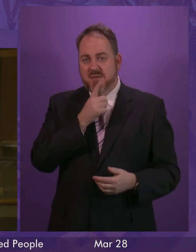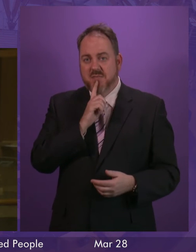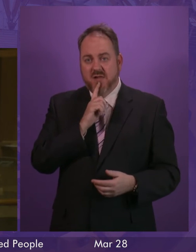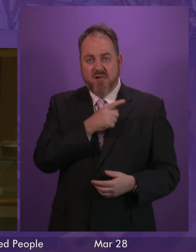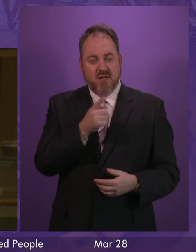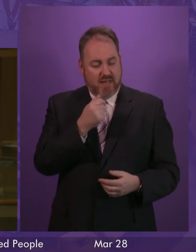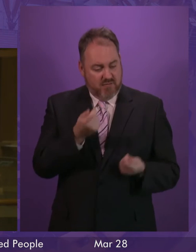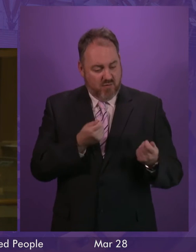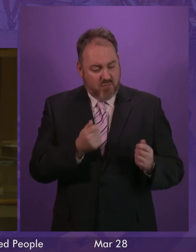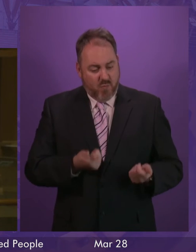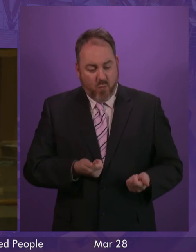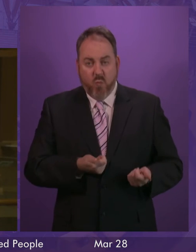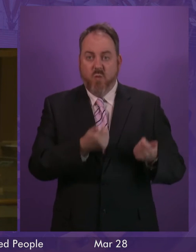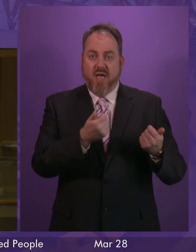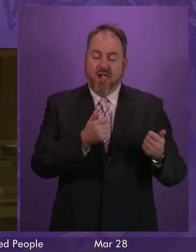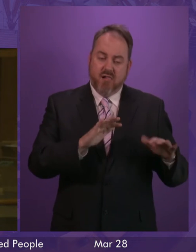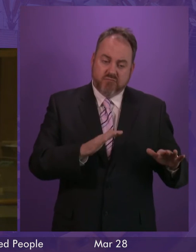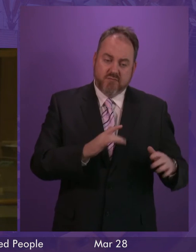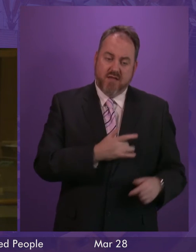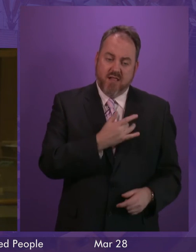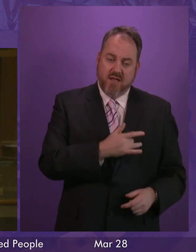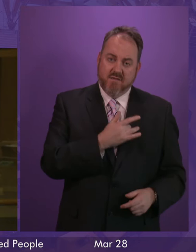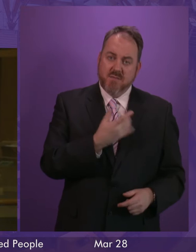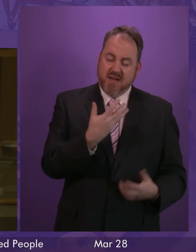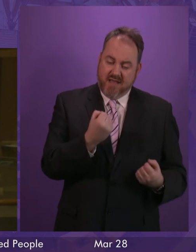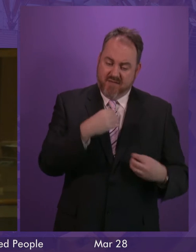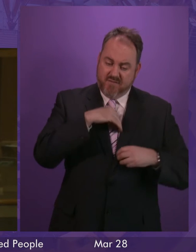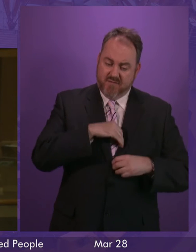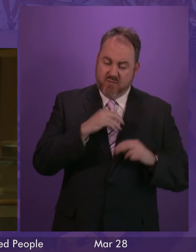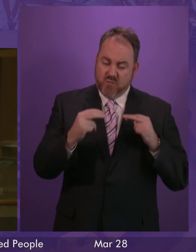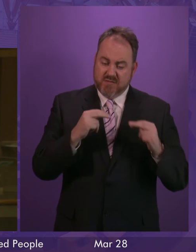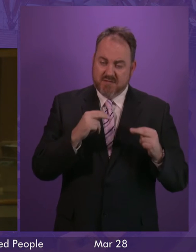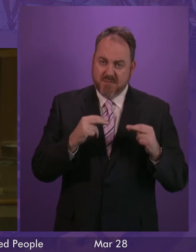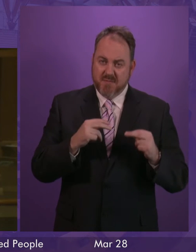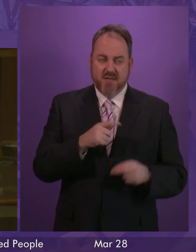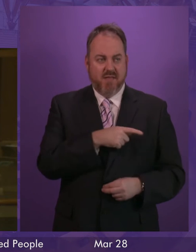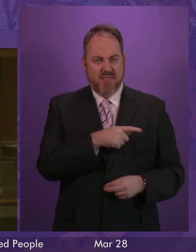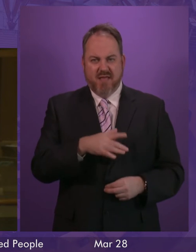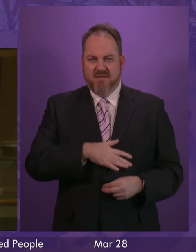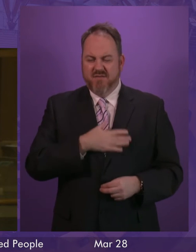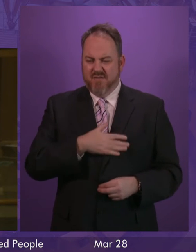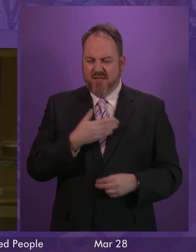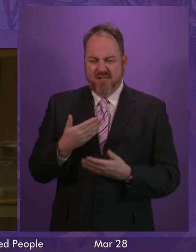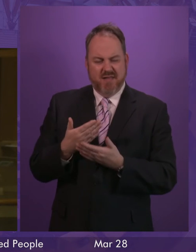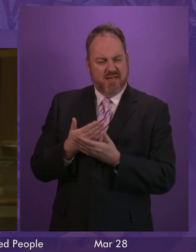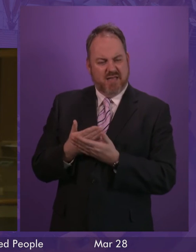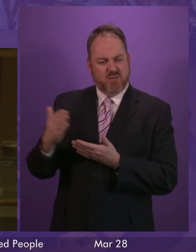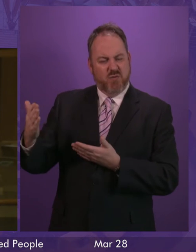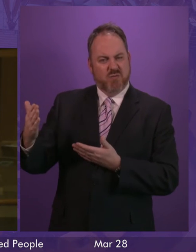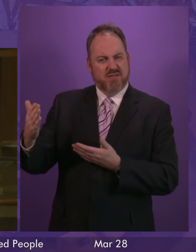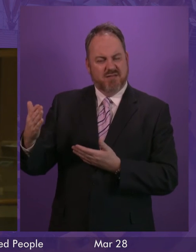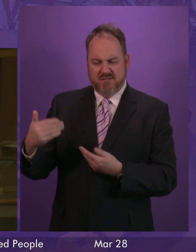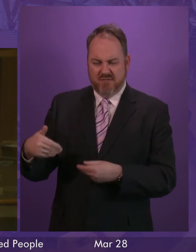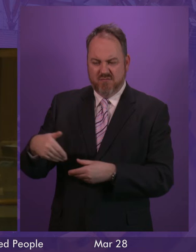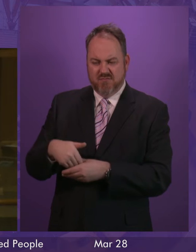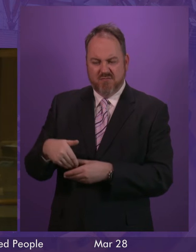functioning end and therefore less likely to present in childhood and adolescence, find themselves excluded from the ability to achieve a diagnosis